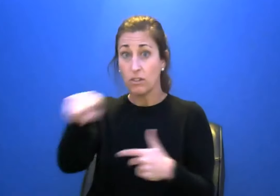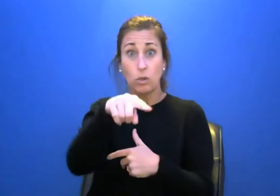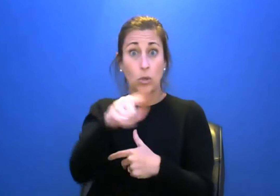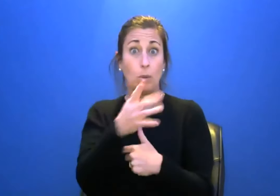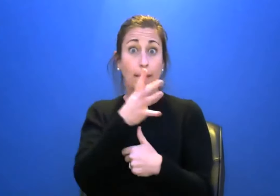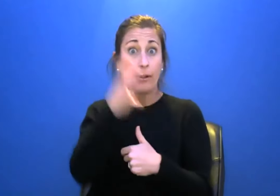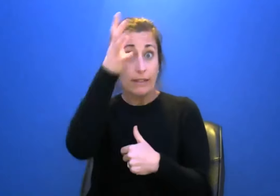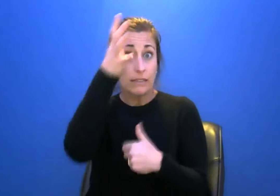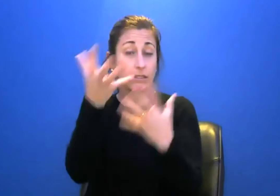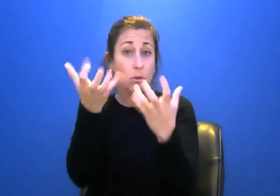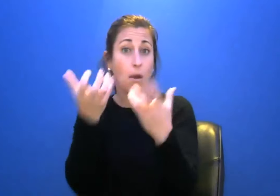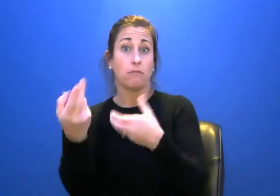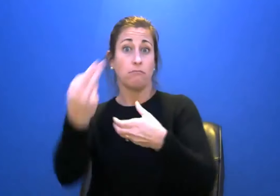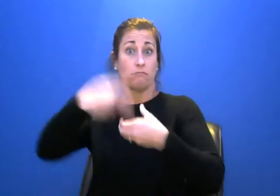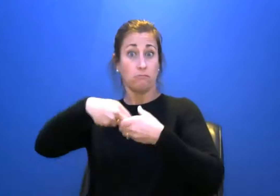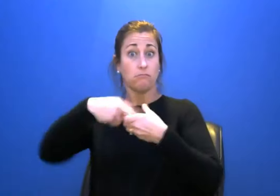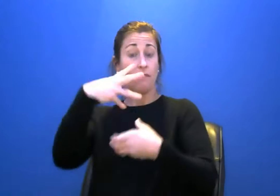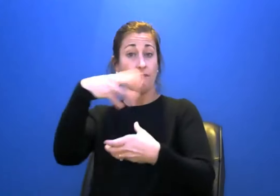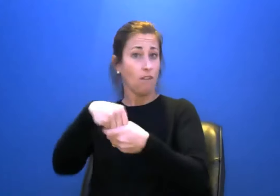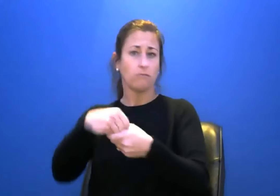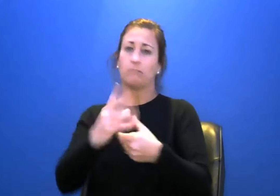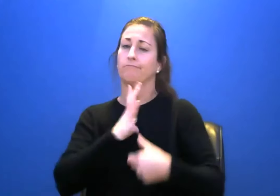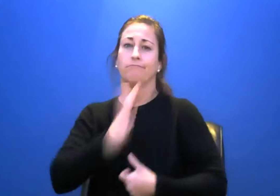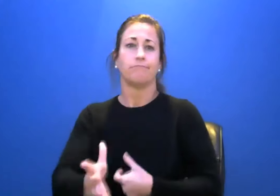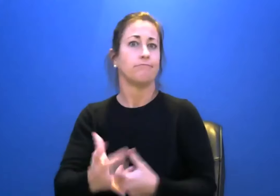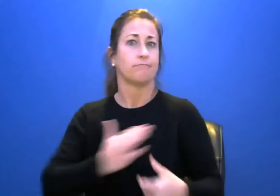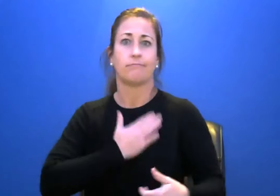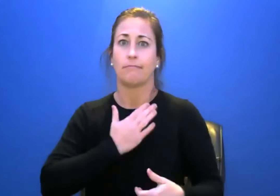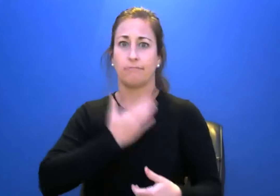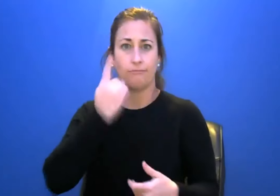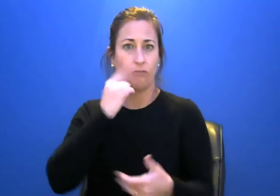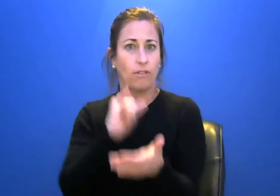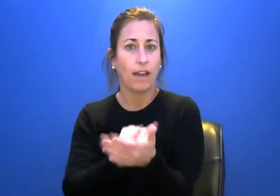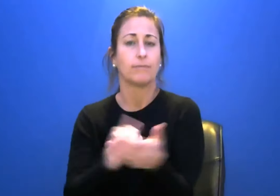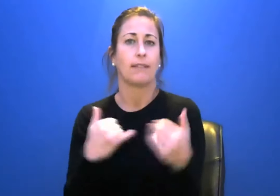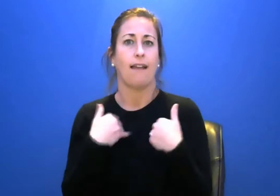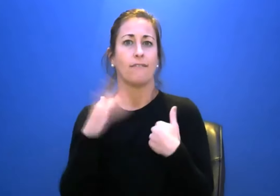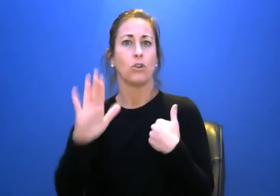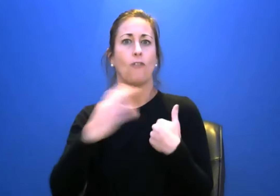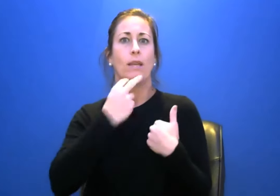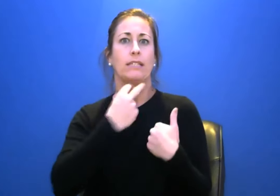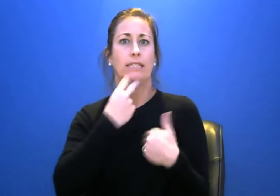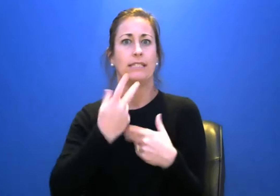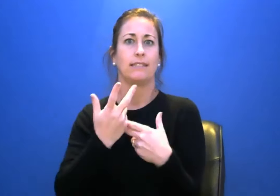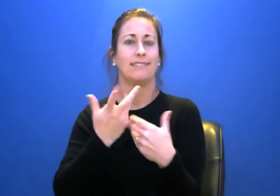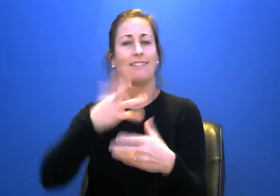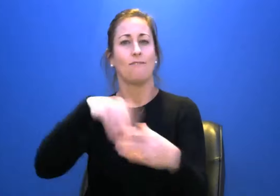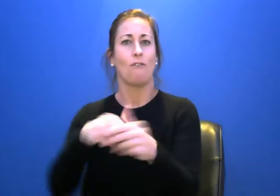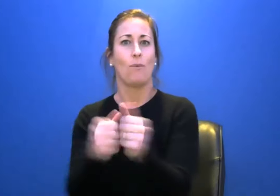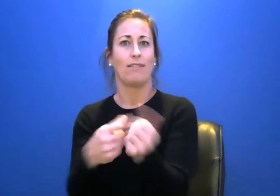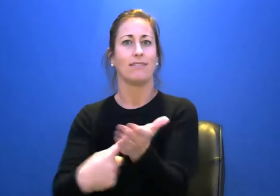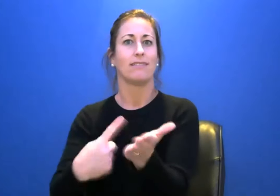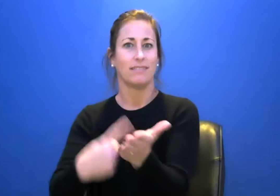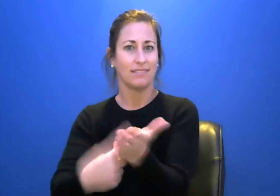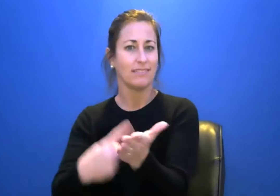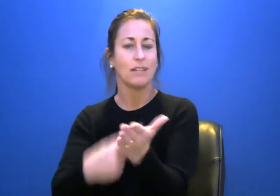your voice in the conversation so that parents will be able to hear from you because you have